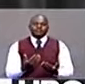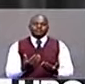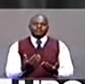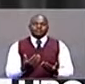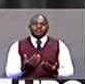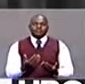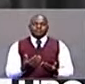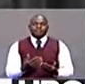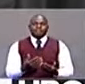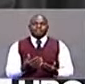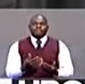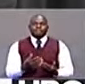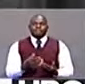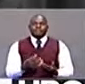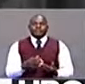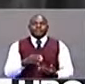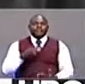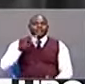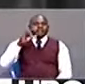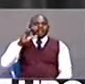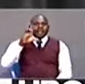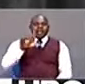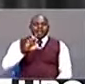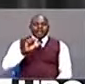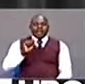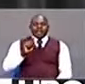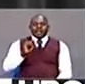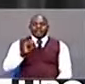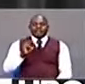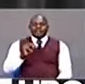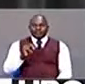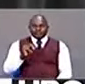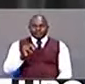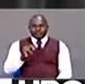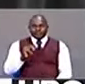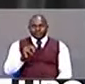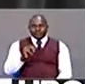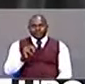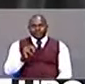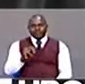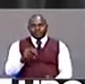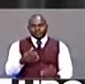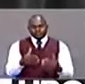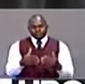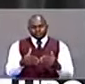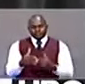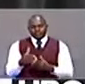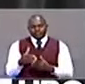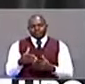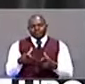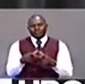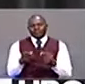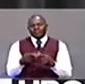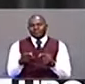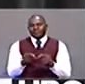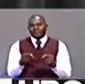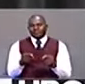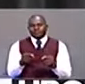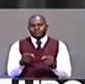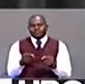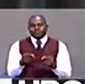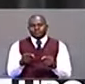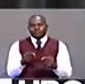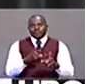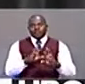In Latin, it said, in omnia paratus, always